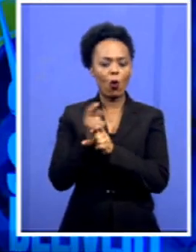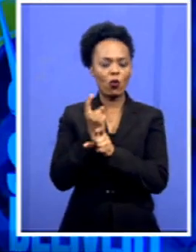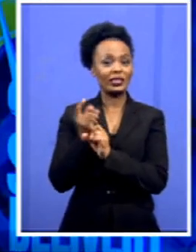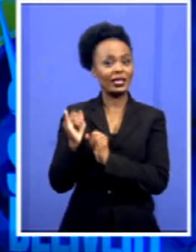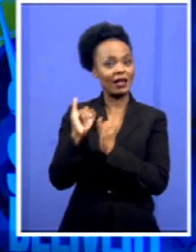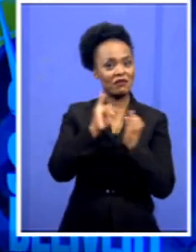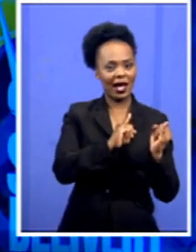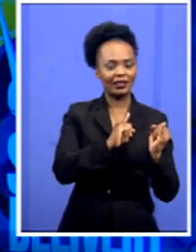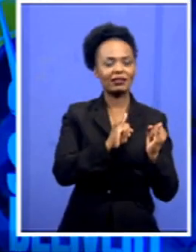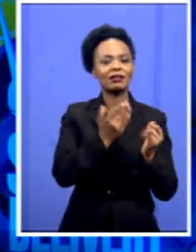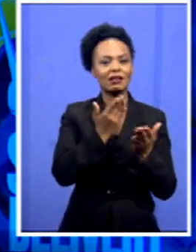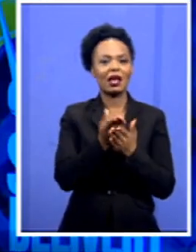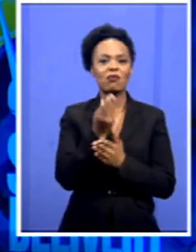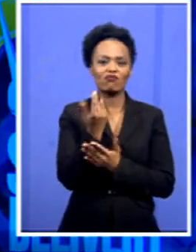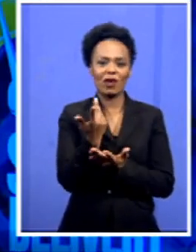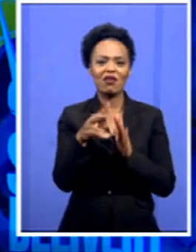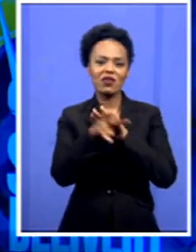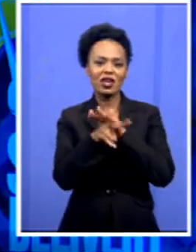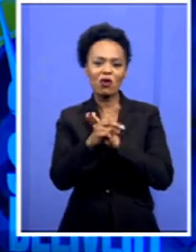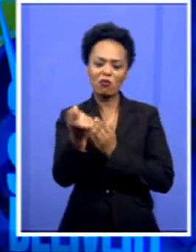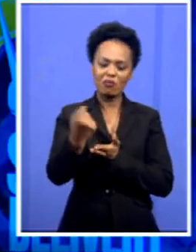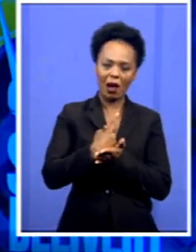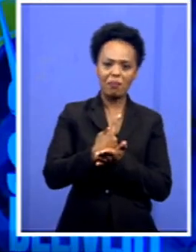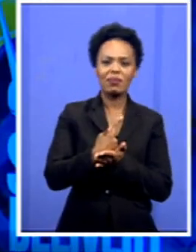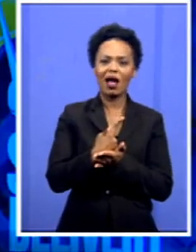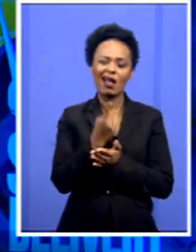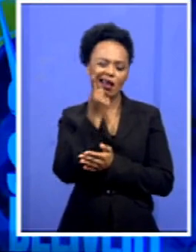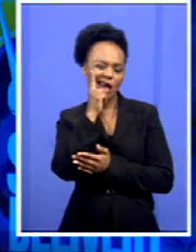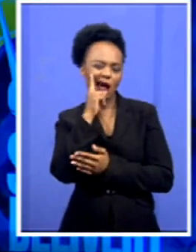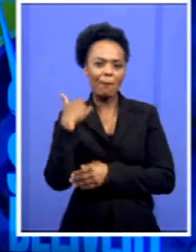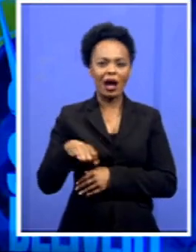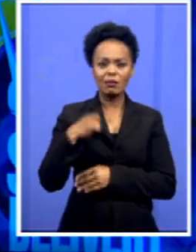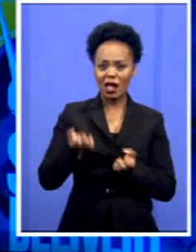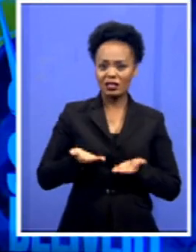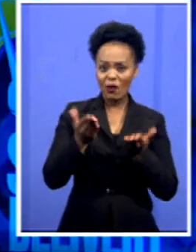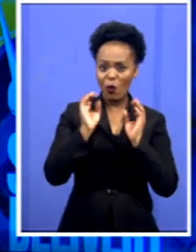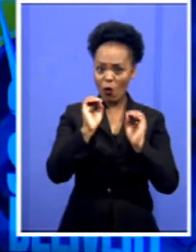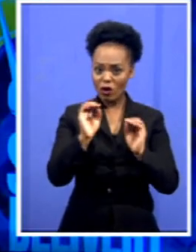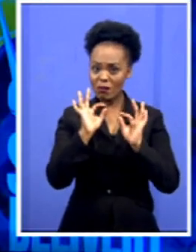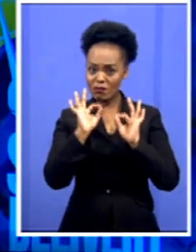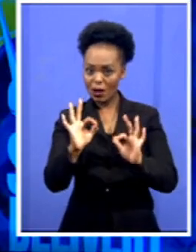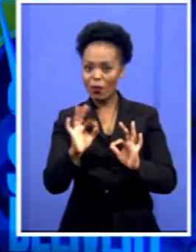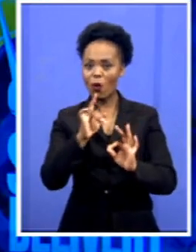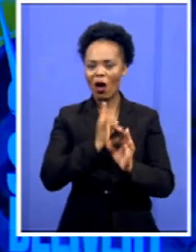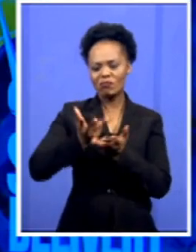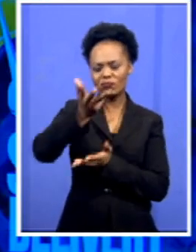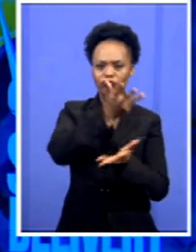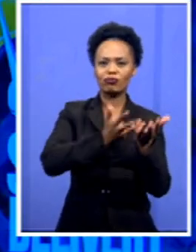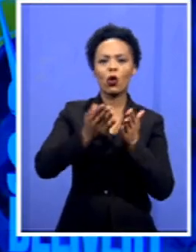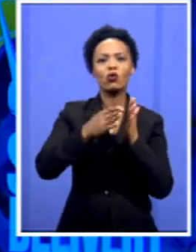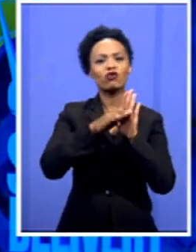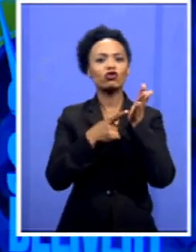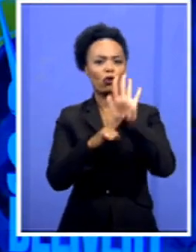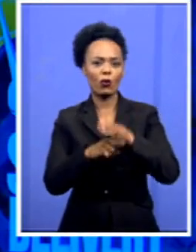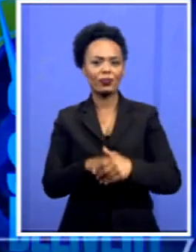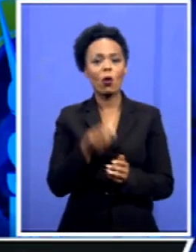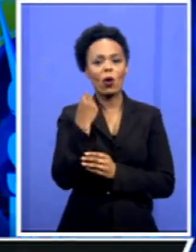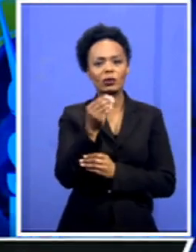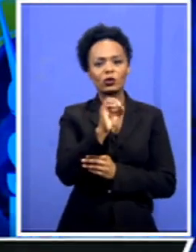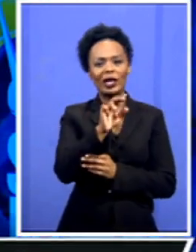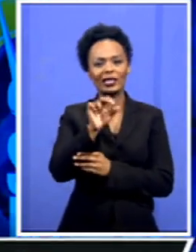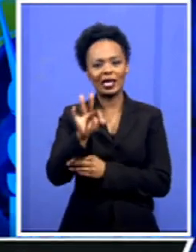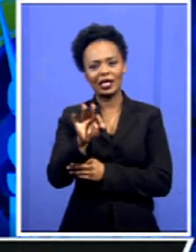our viewer, to send us your videos on how you view your municipality, because this is an interactive show. Our WhatsApp number